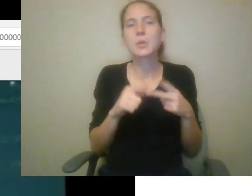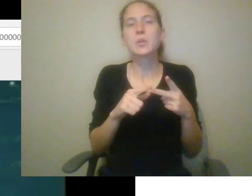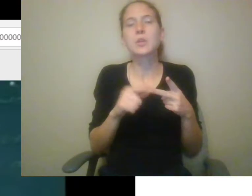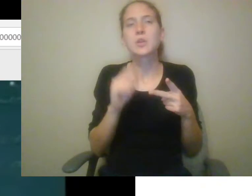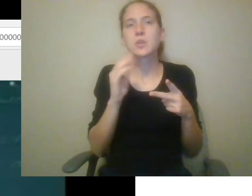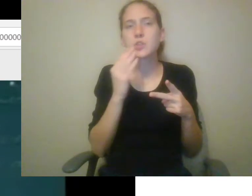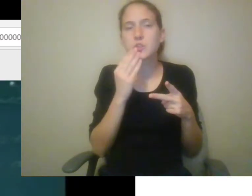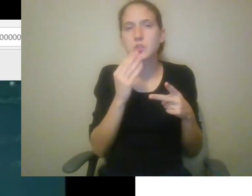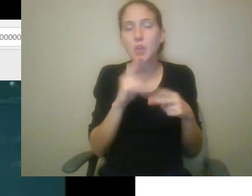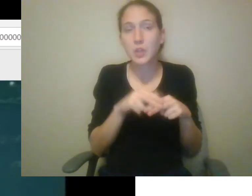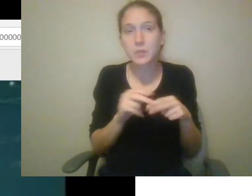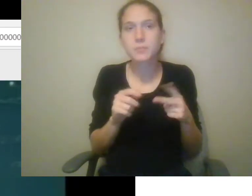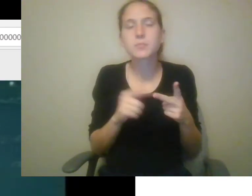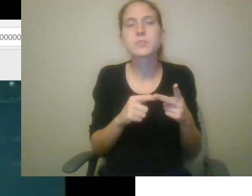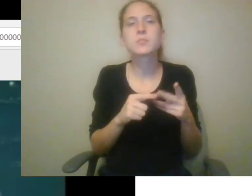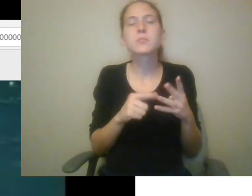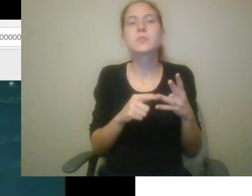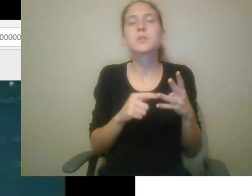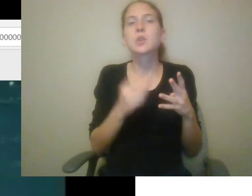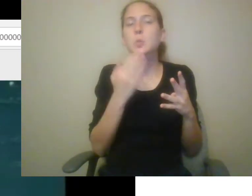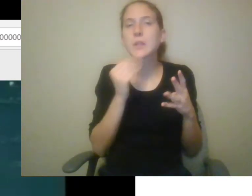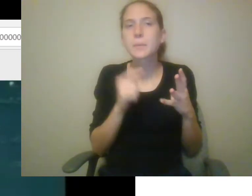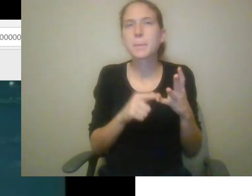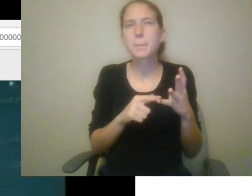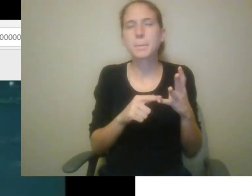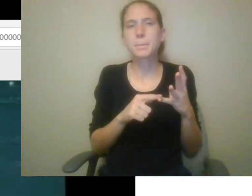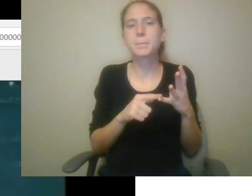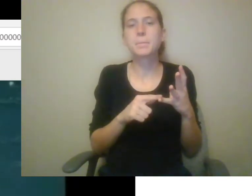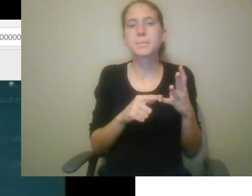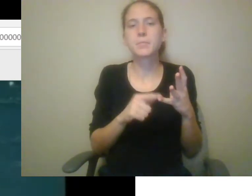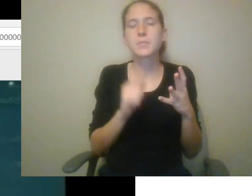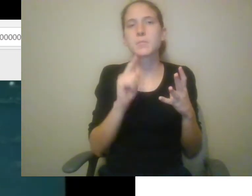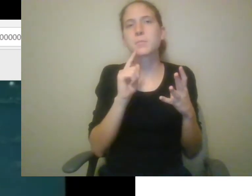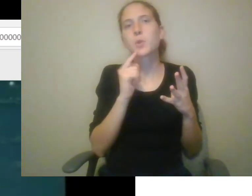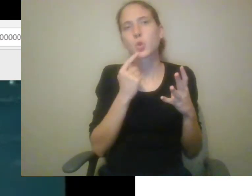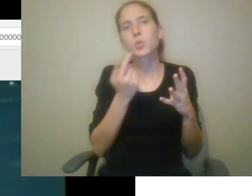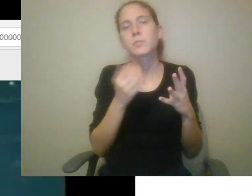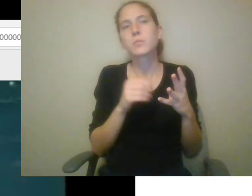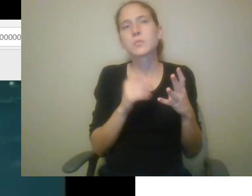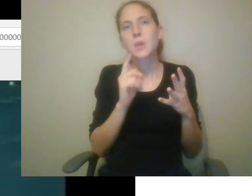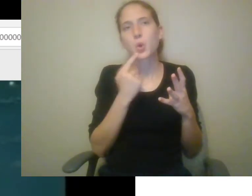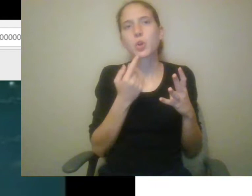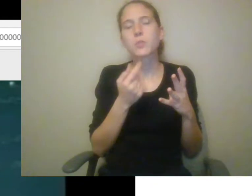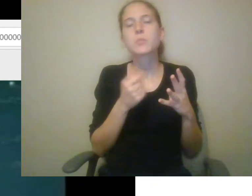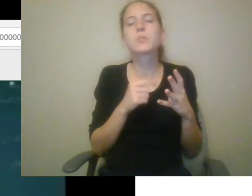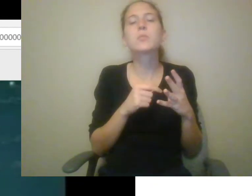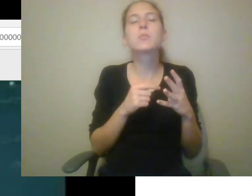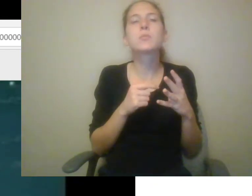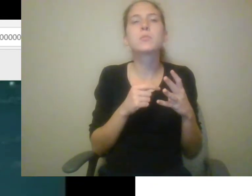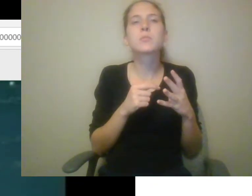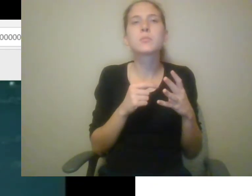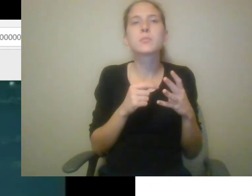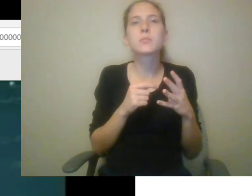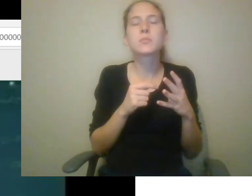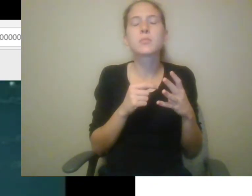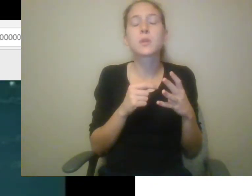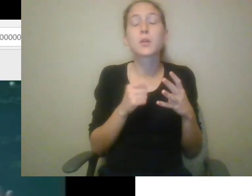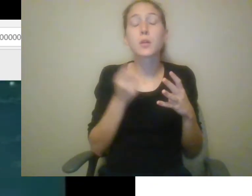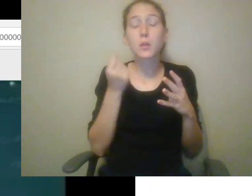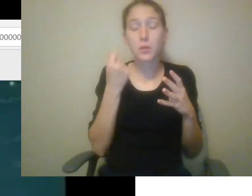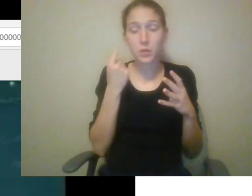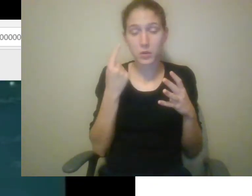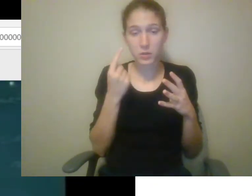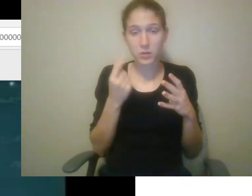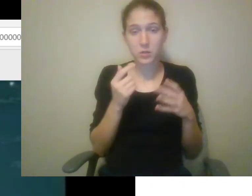have triggers that will set those off. And so sometimes you can hold your nose, it's not going to help. It's still going to taste bad. All right, but